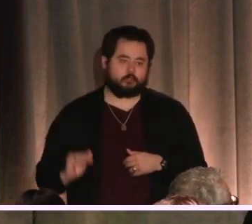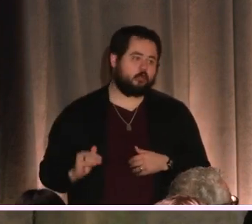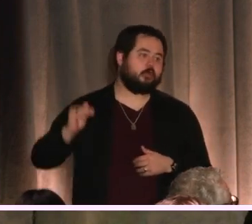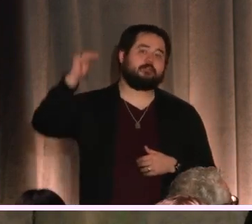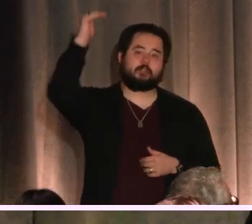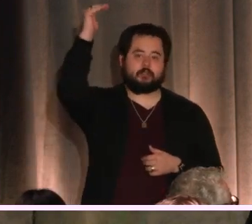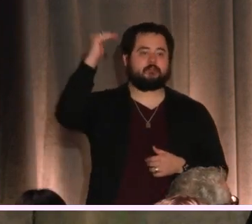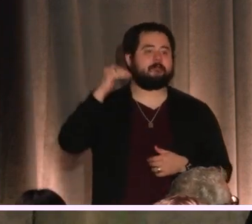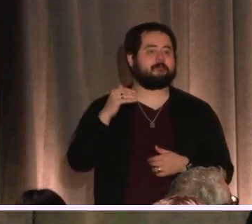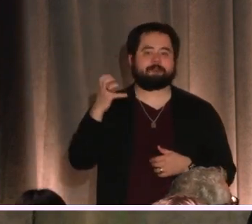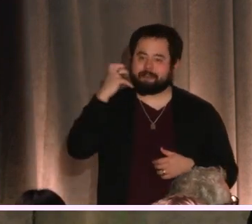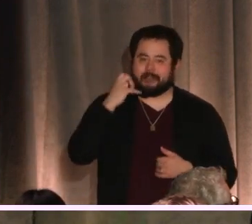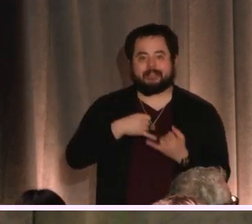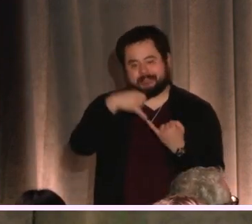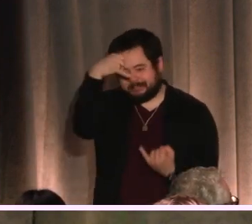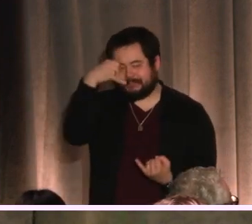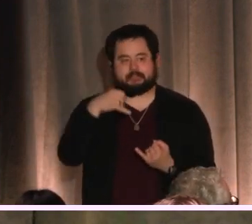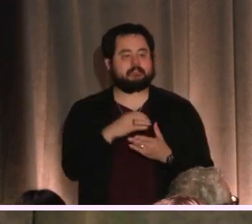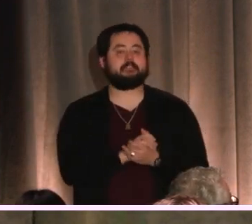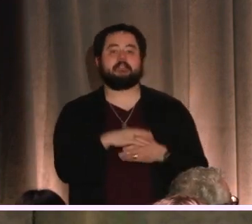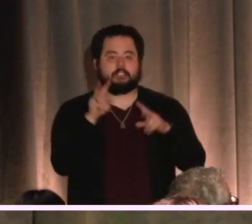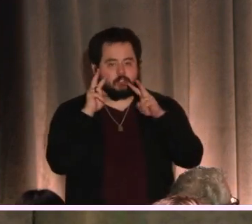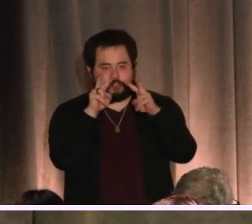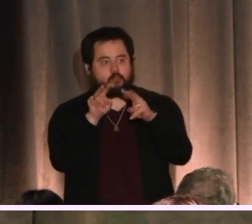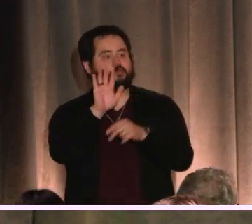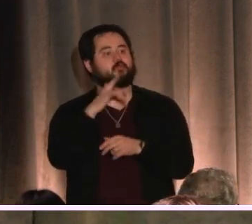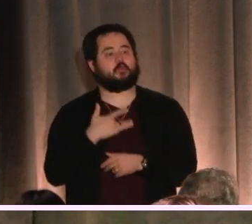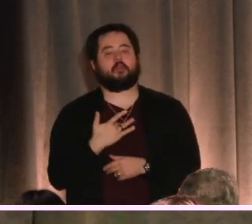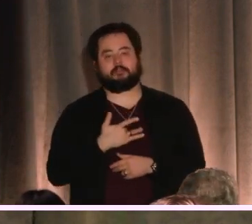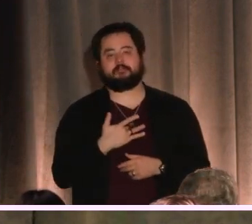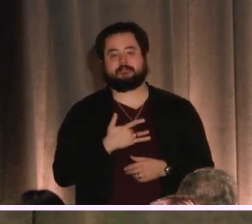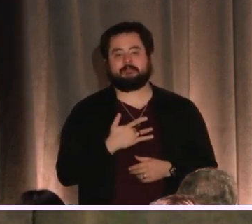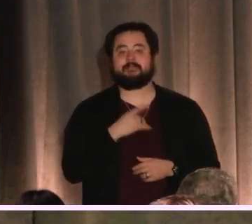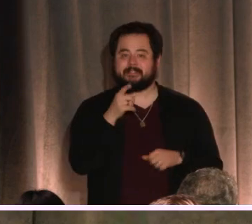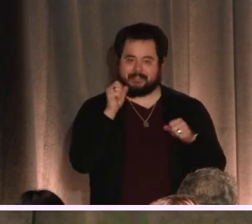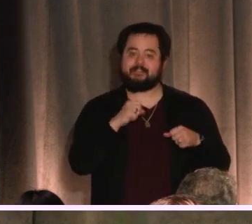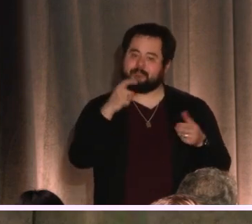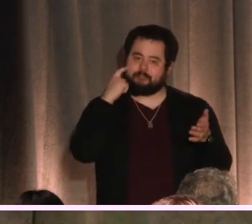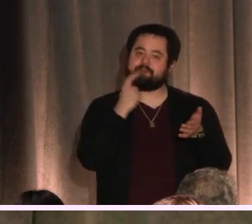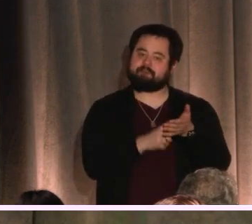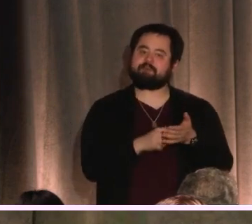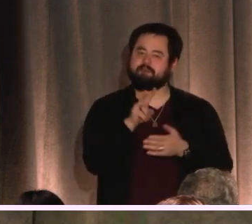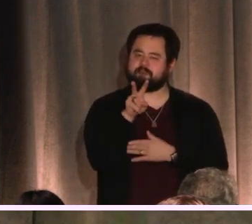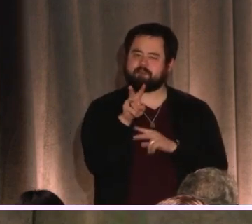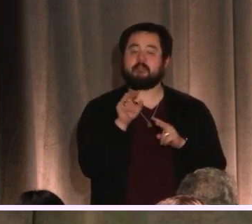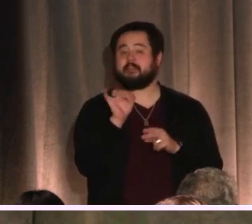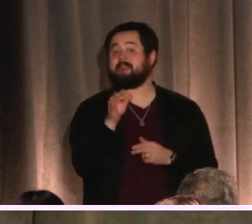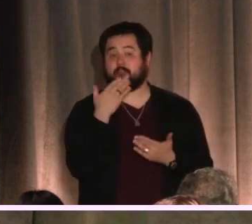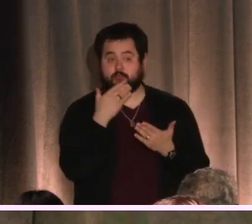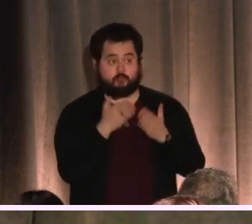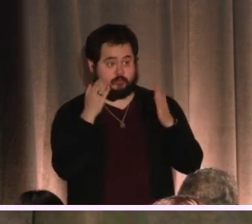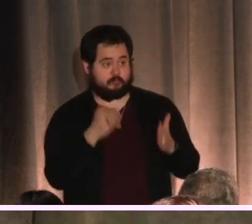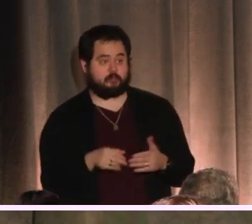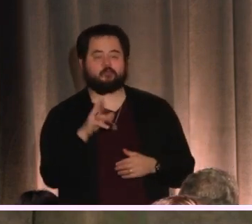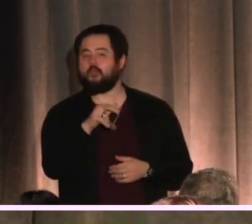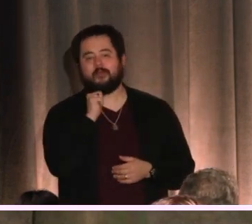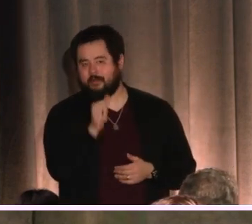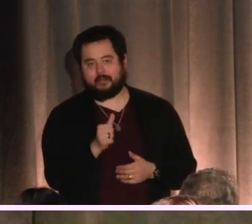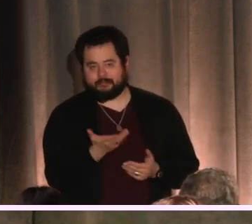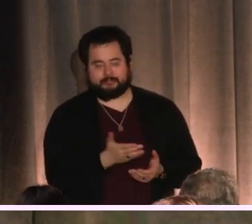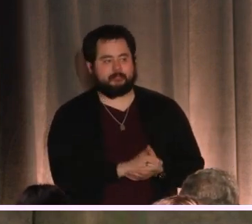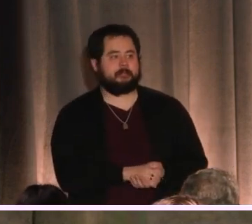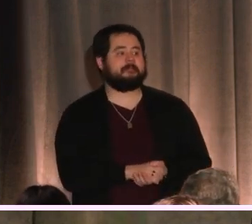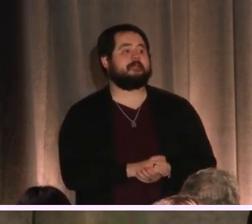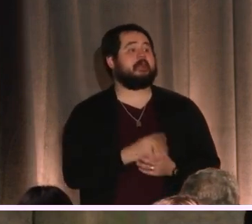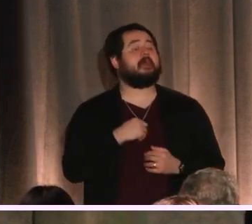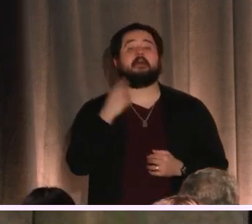tall, fat, skinny. He looks right into your heart, and he can tell whether you're a good human being or a bad human being. And I